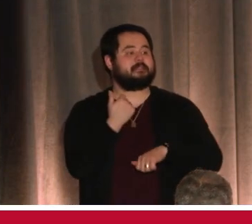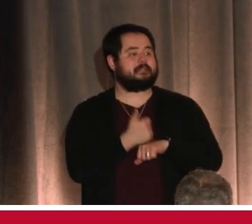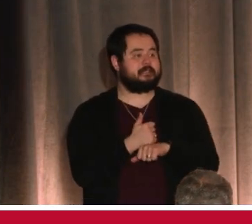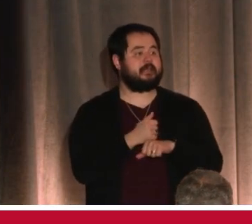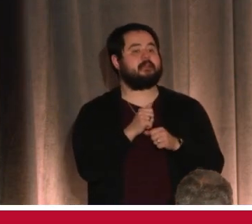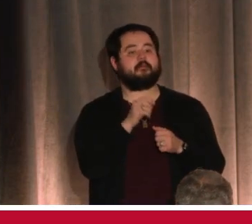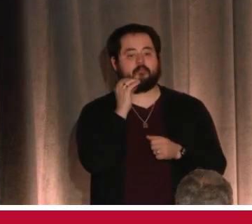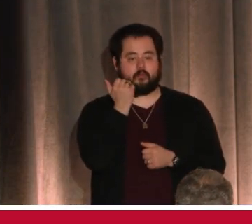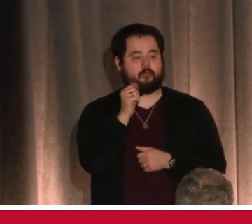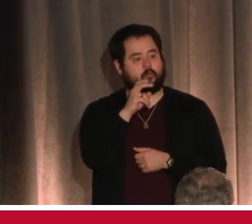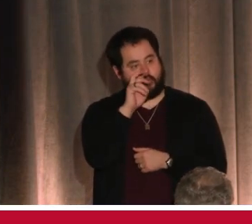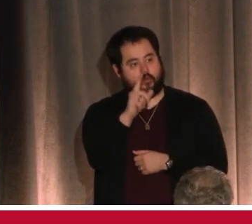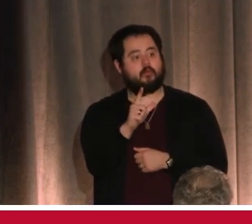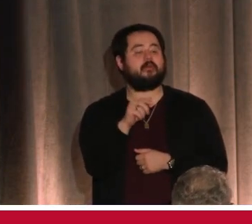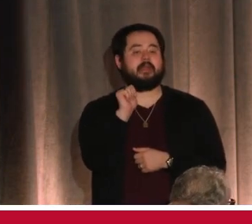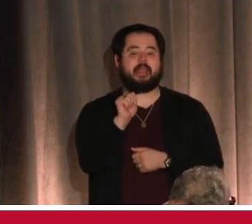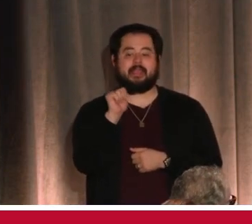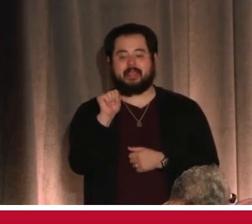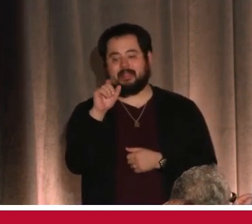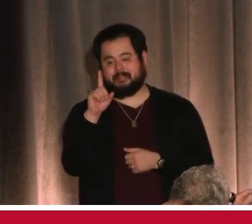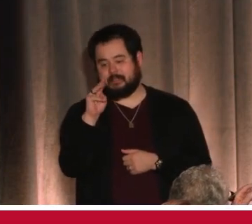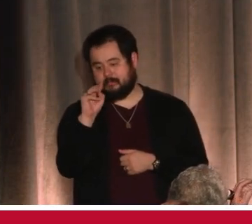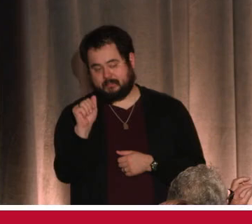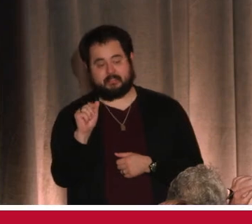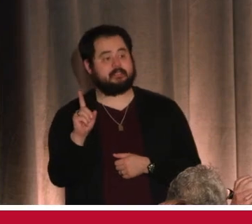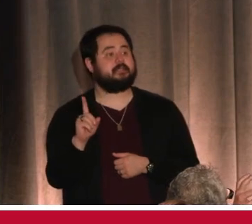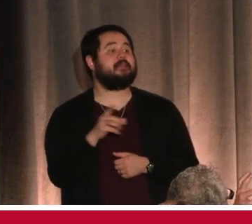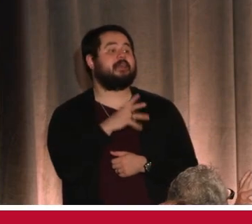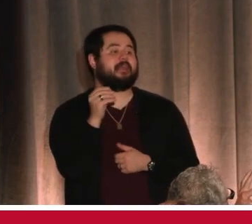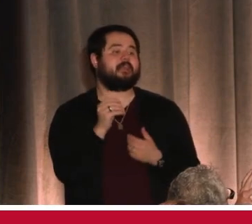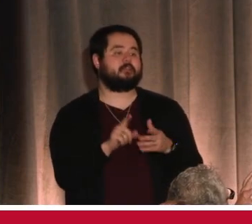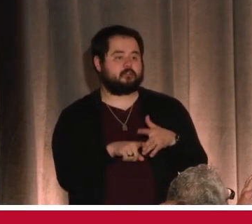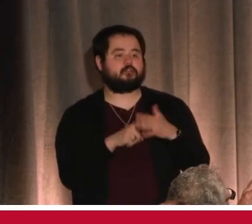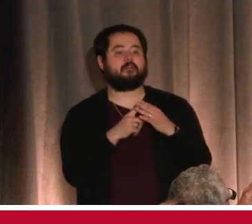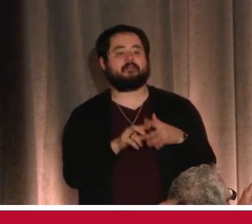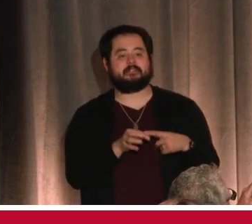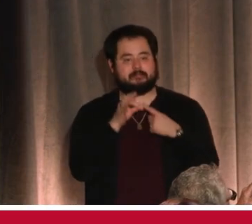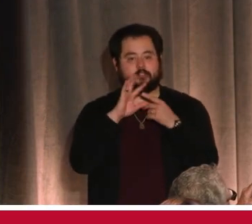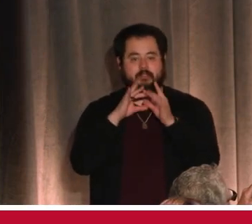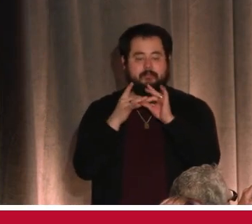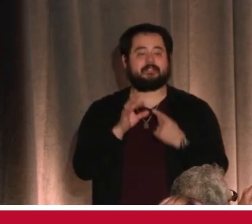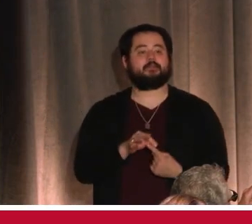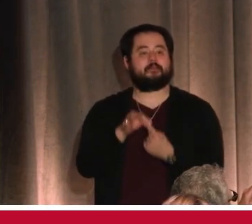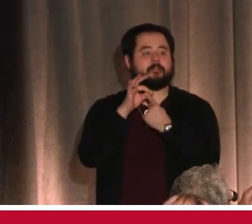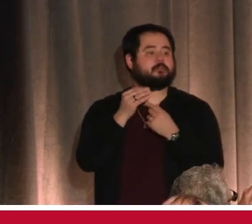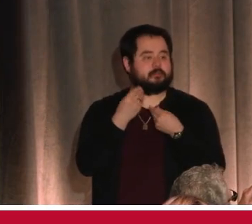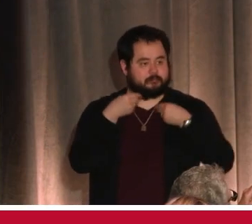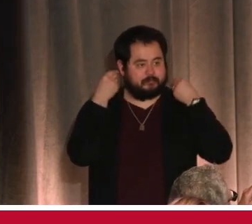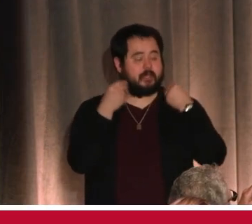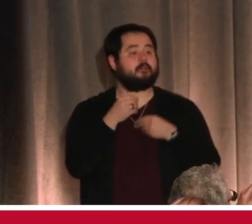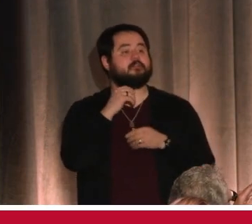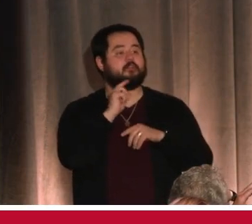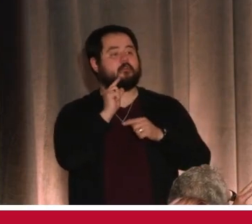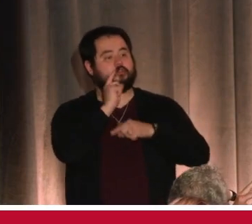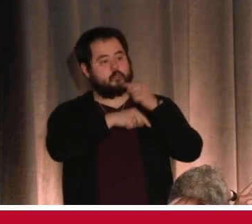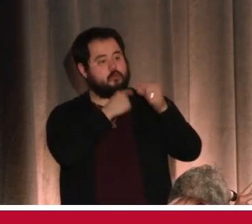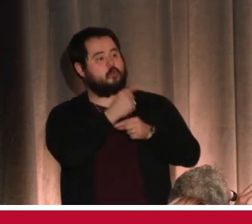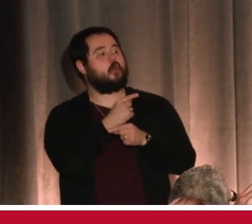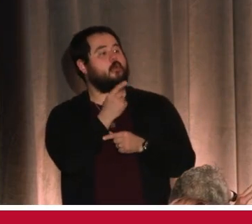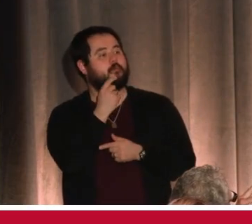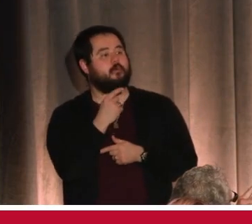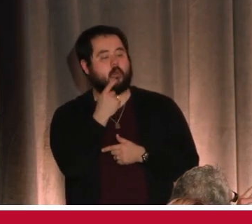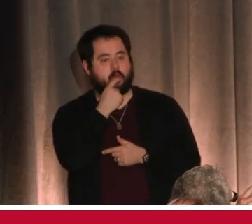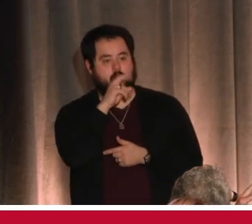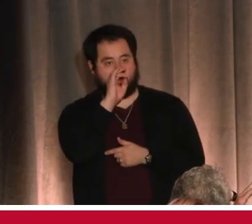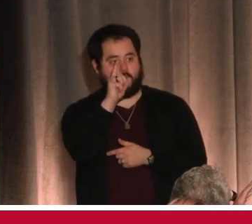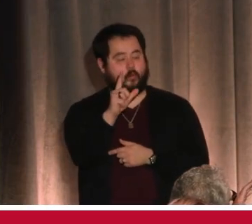Dentistry, AADMD, and launched Special Olympics Special Smiles, a global oral health initiative. Recognized with